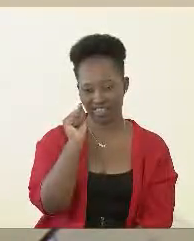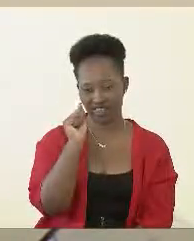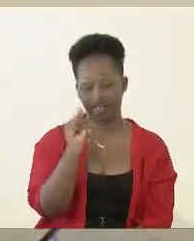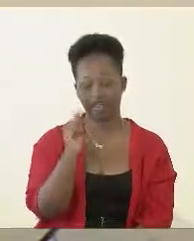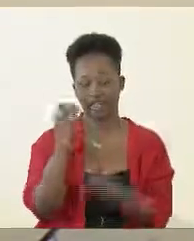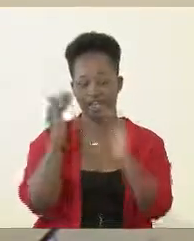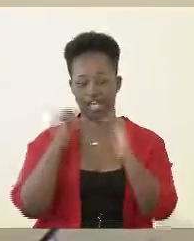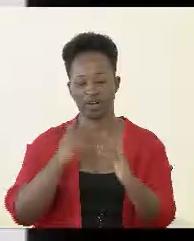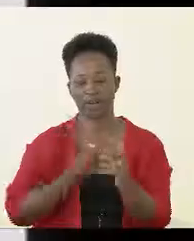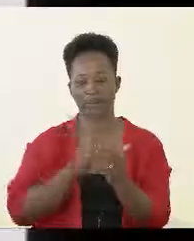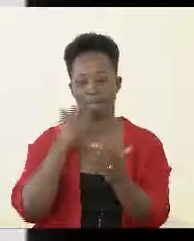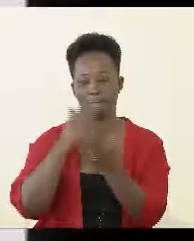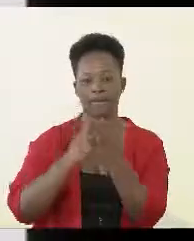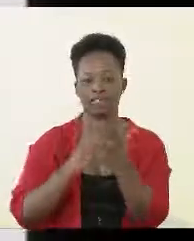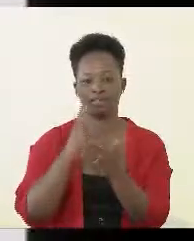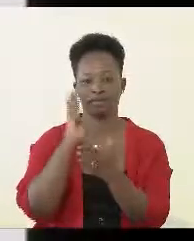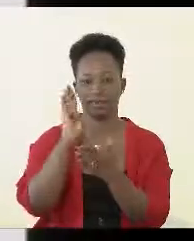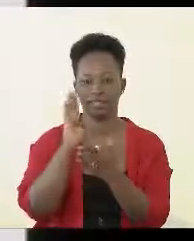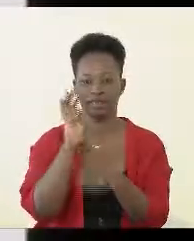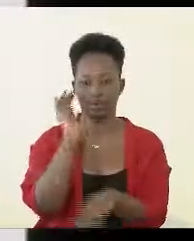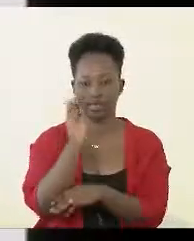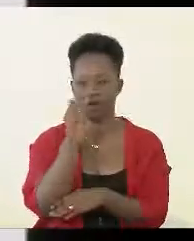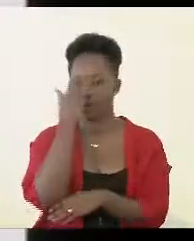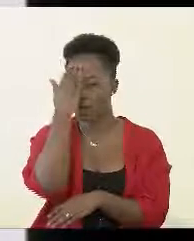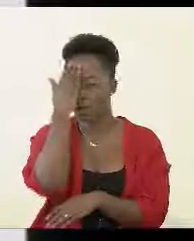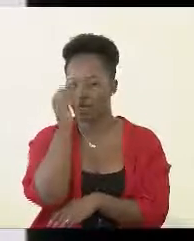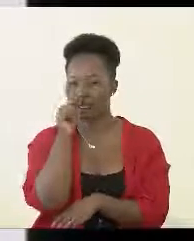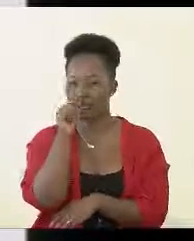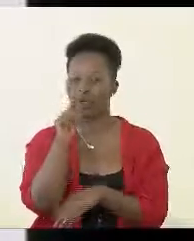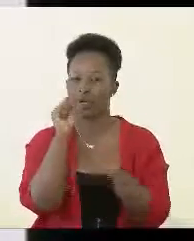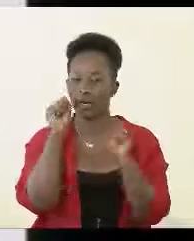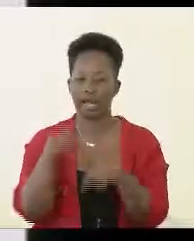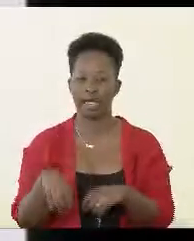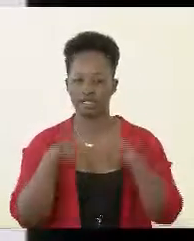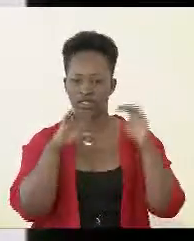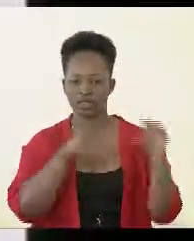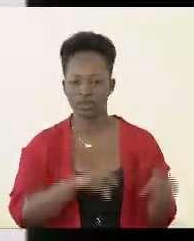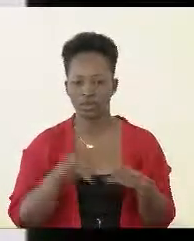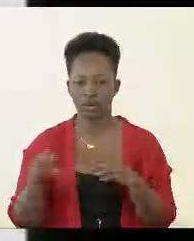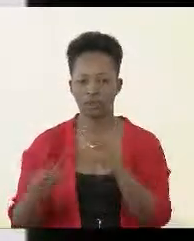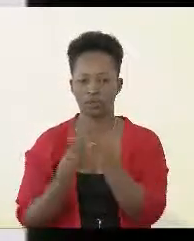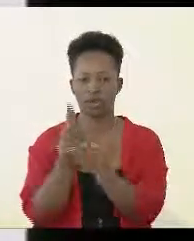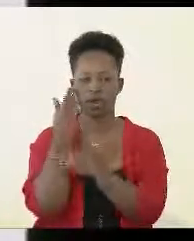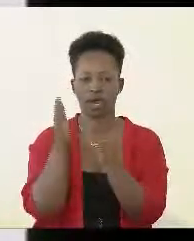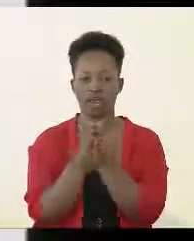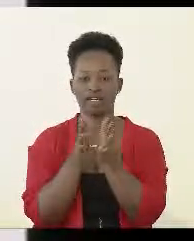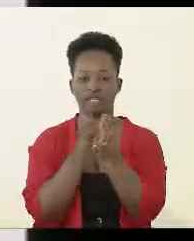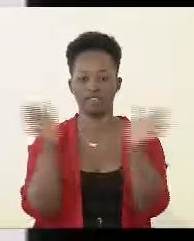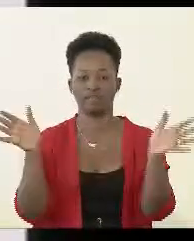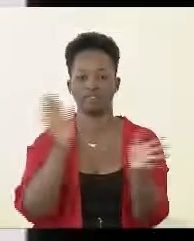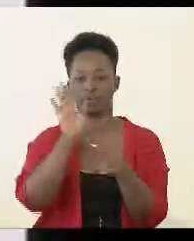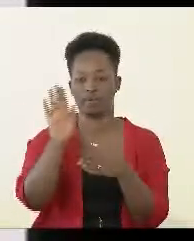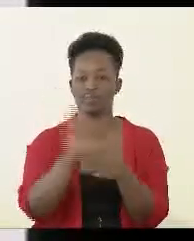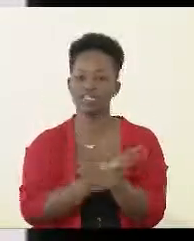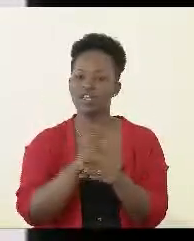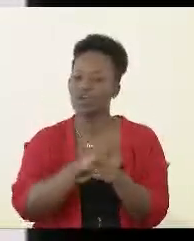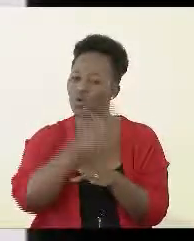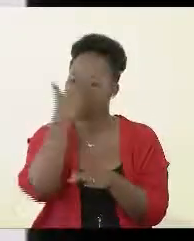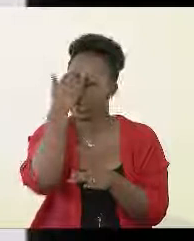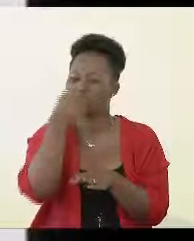part B, which says that why would you struggle to grow and expand your business? Why would